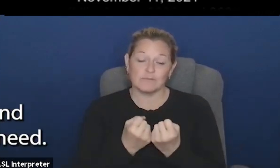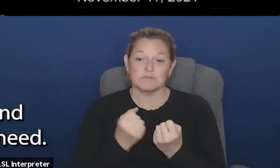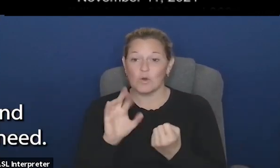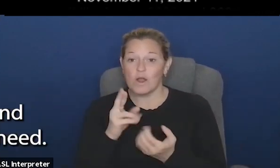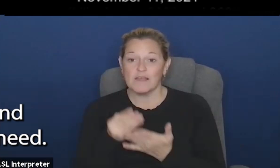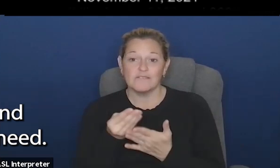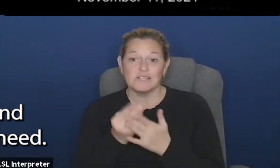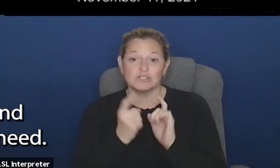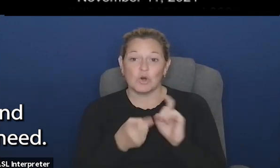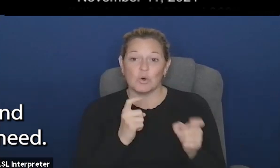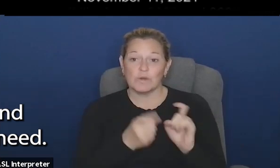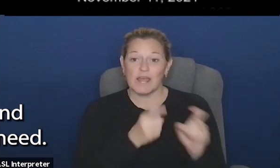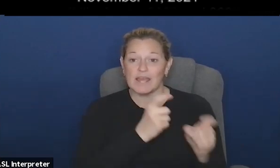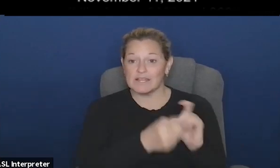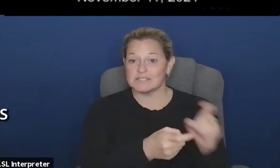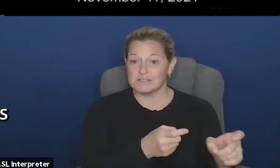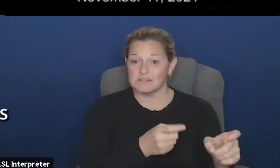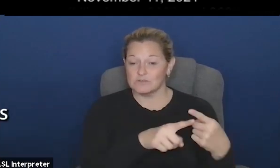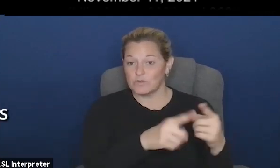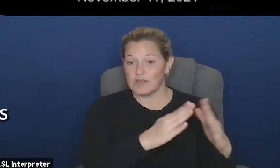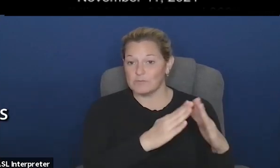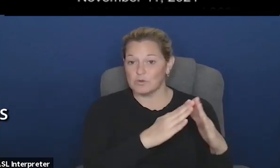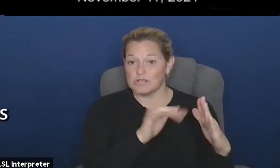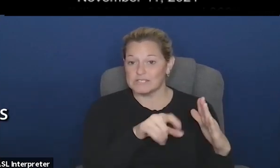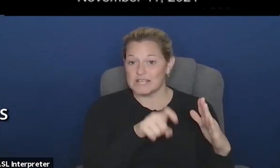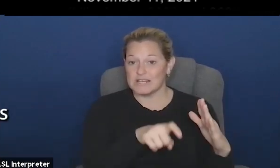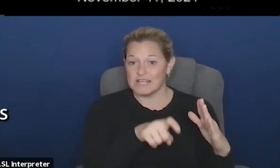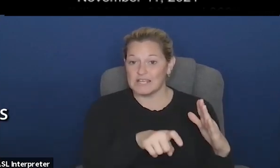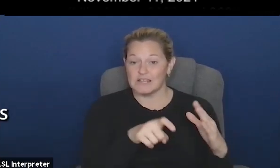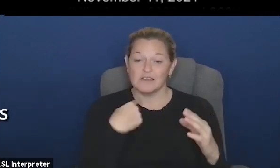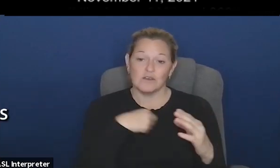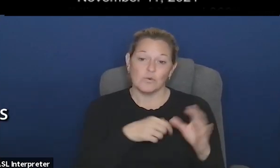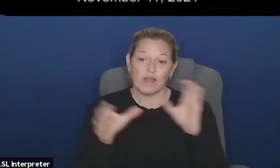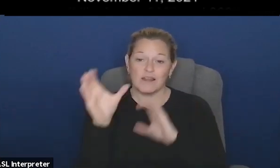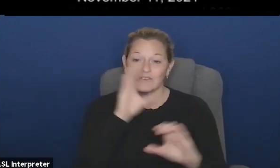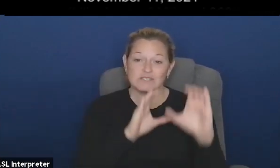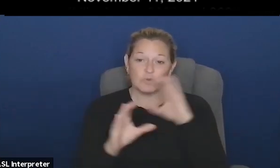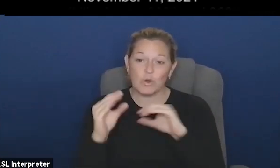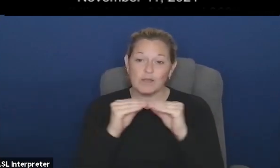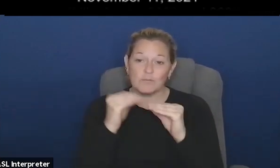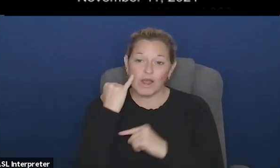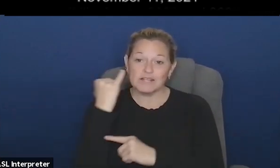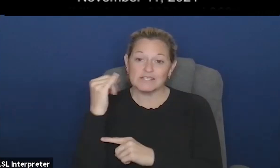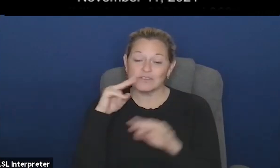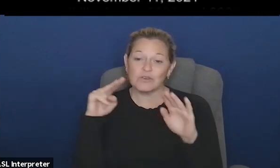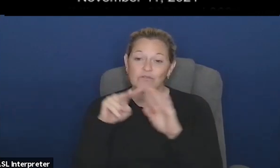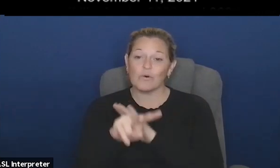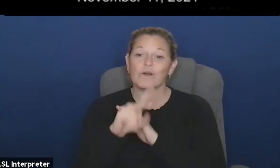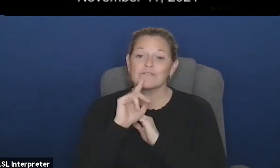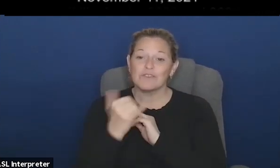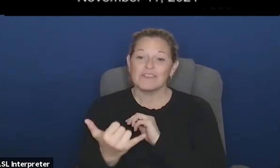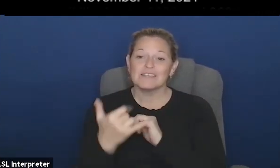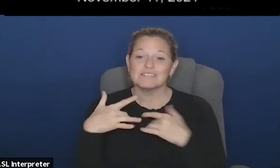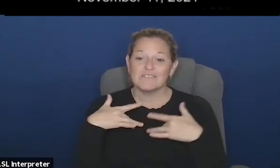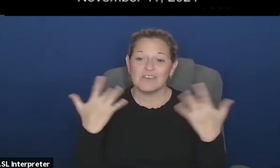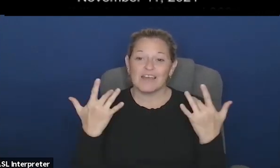them and then donate them to communities in need. We're exploring all these ideas and looking forward to this and looking also forward to kind